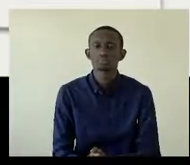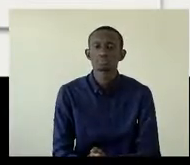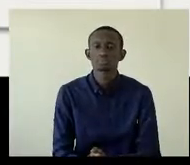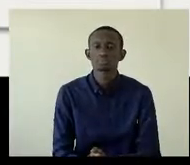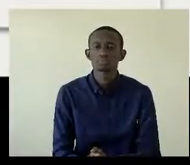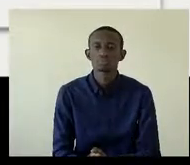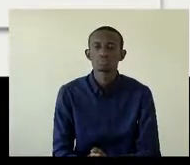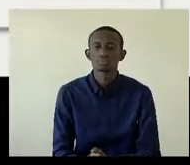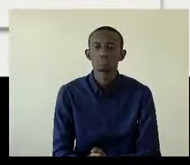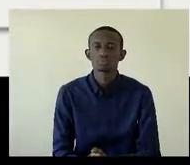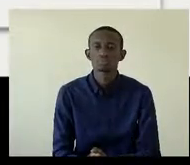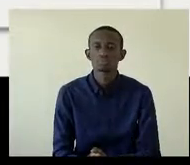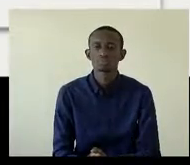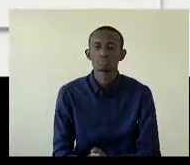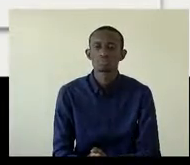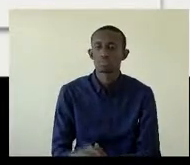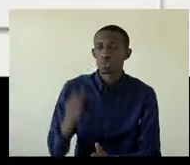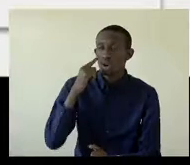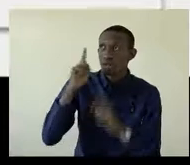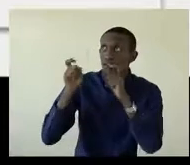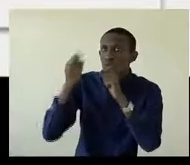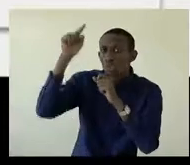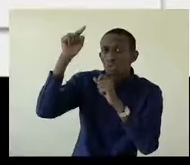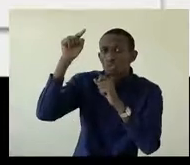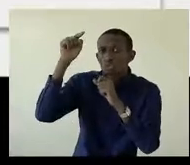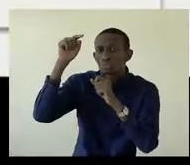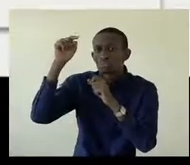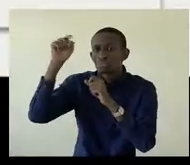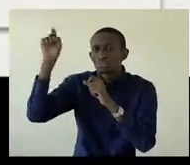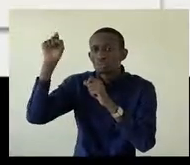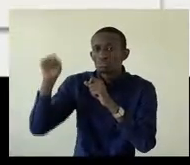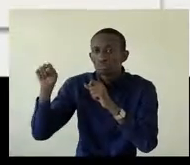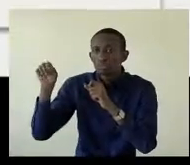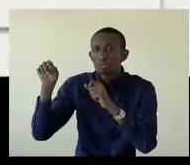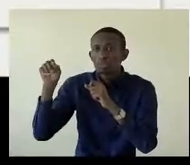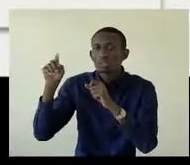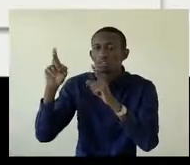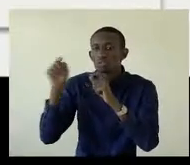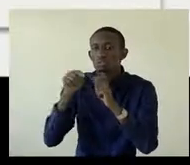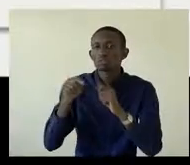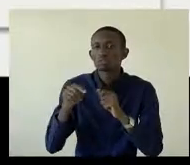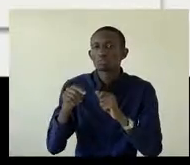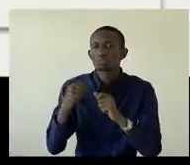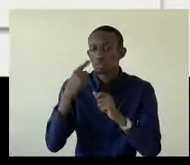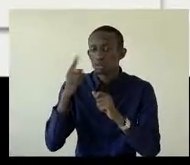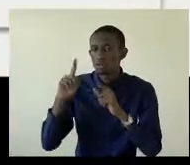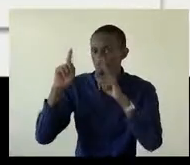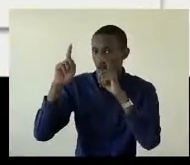bottom left and the bottom right? Then you have the top